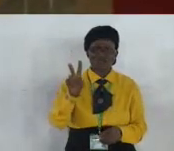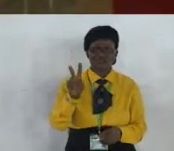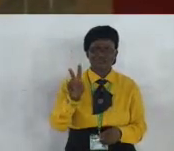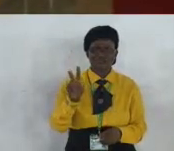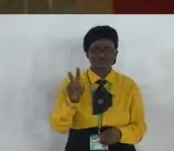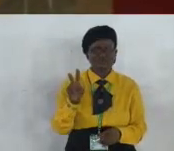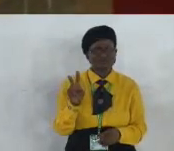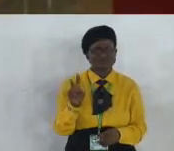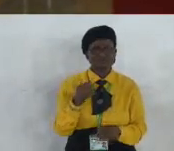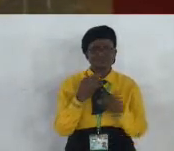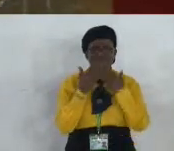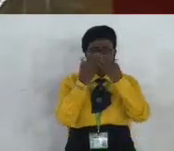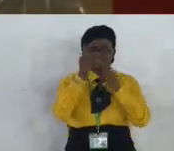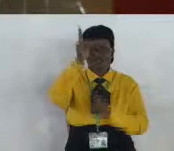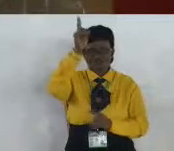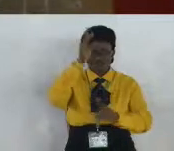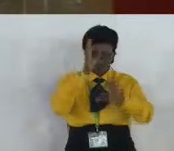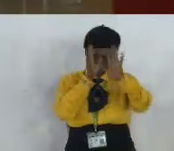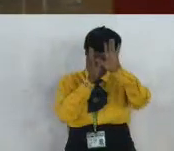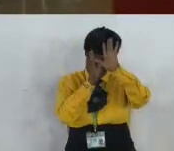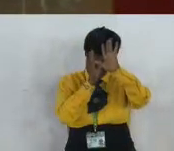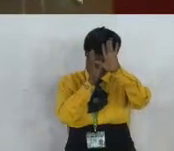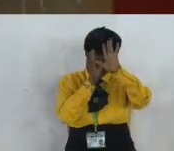12. Oh, thank you, Father.